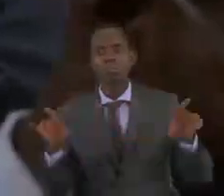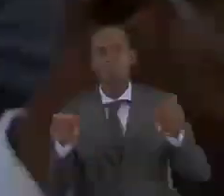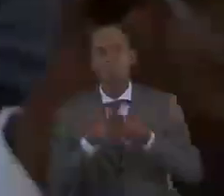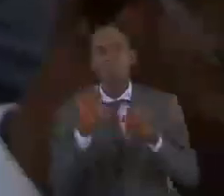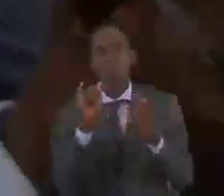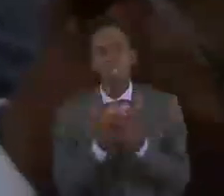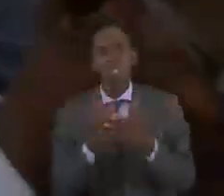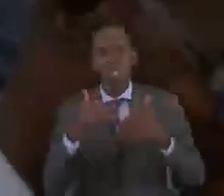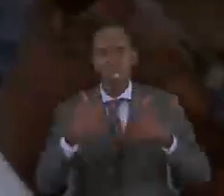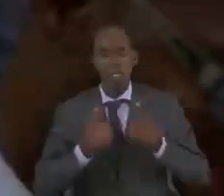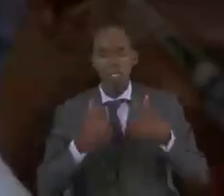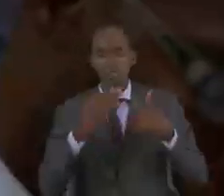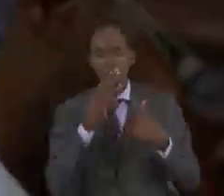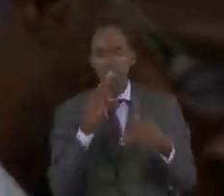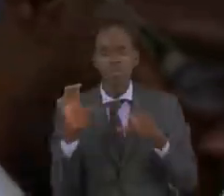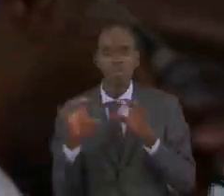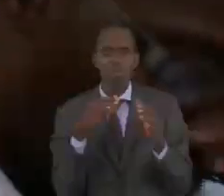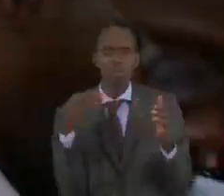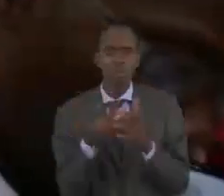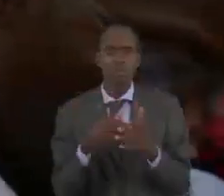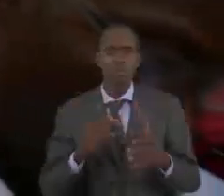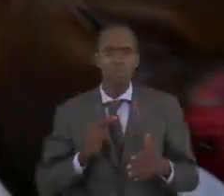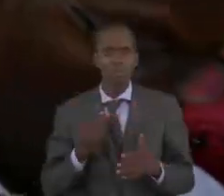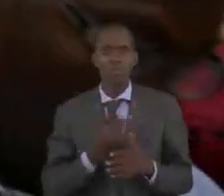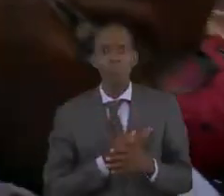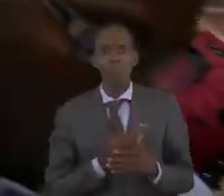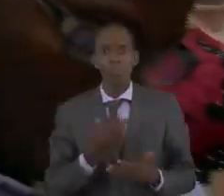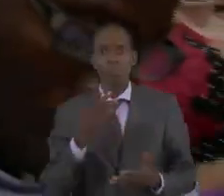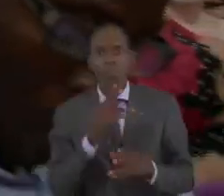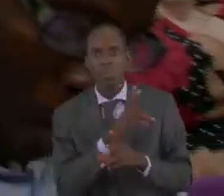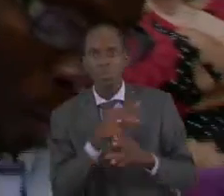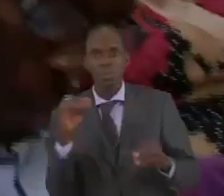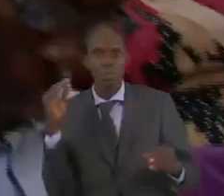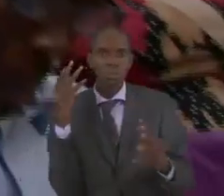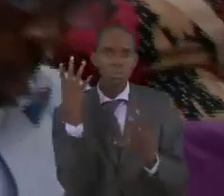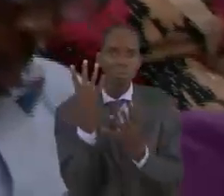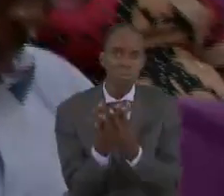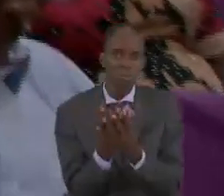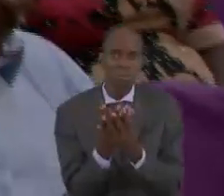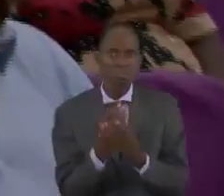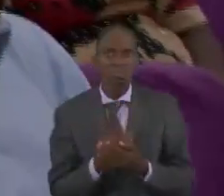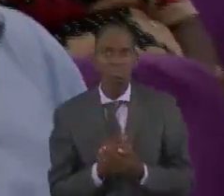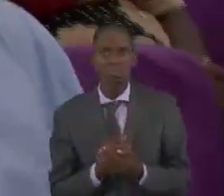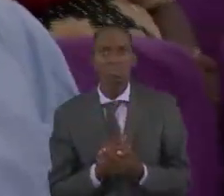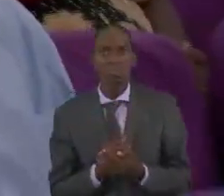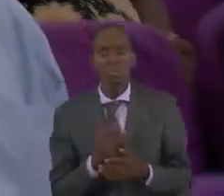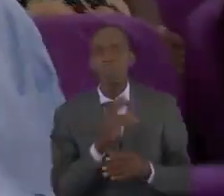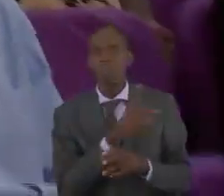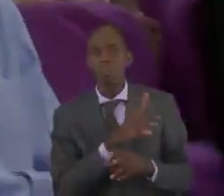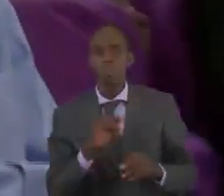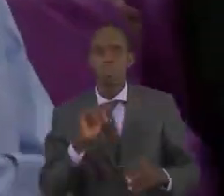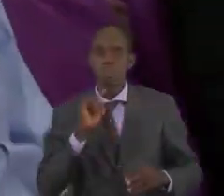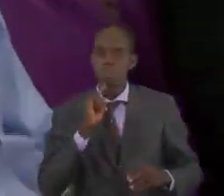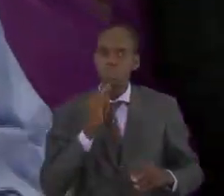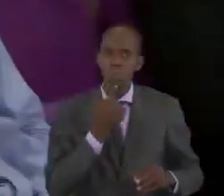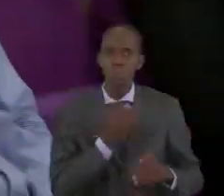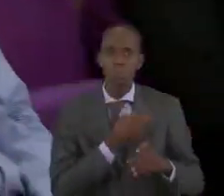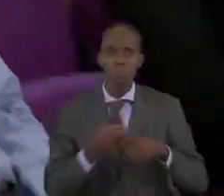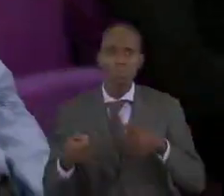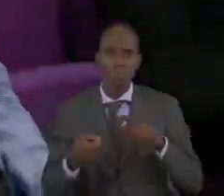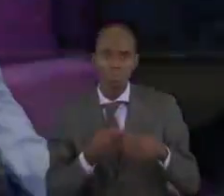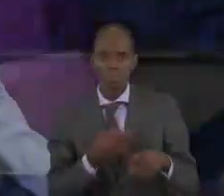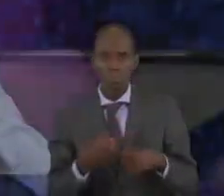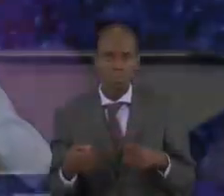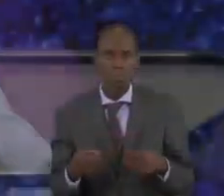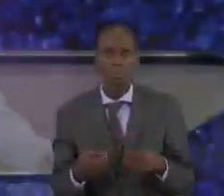had been done against us. No imprisonment, no terrible persecution,